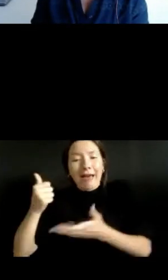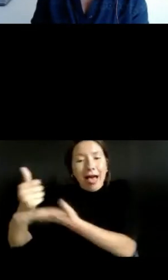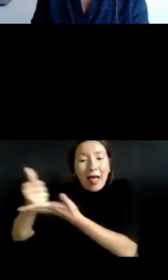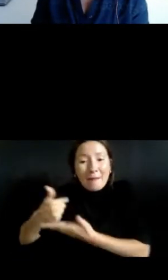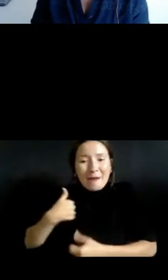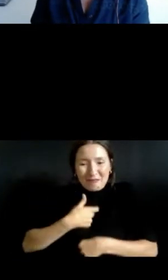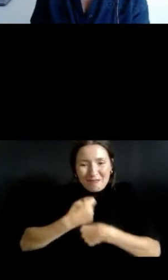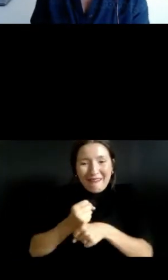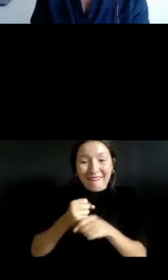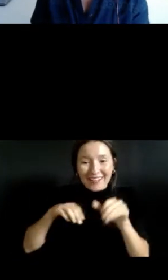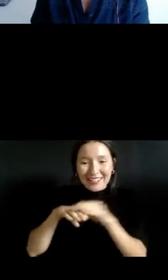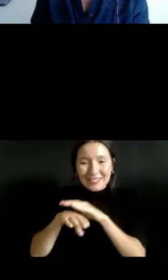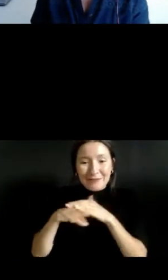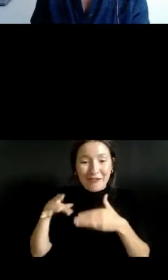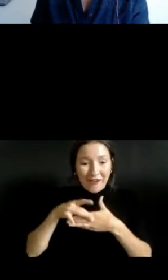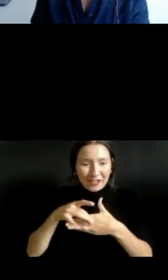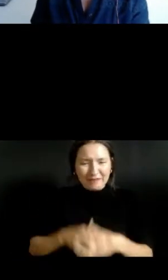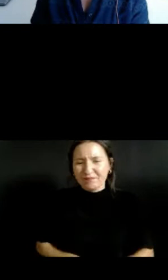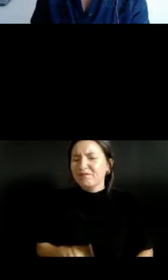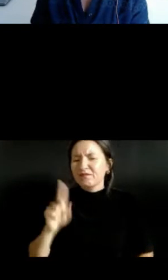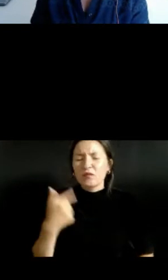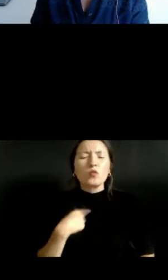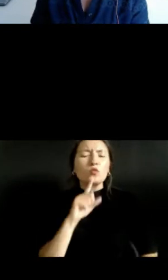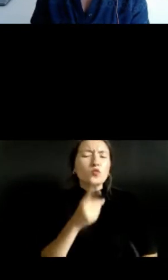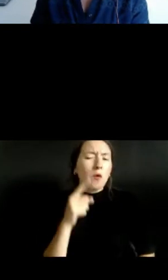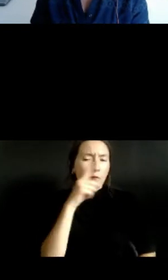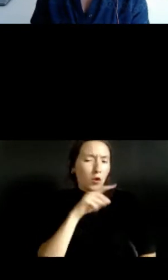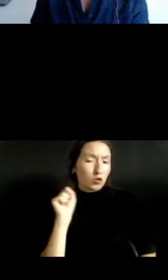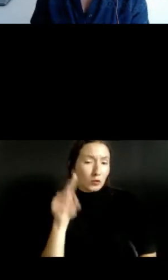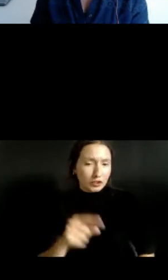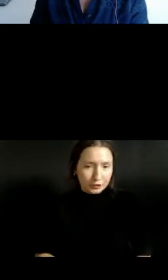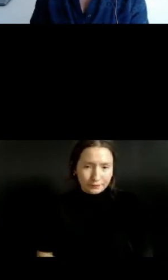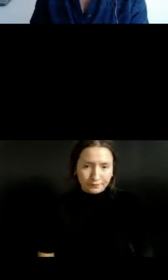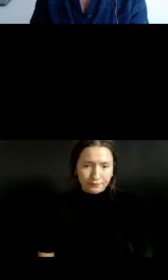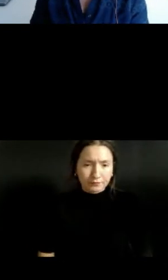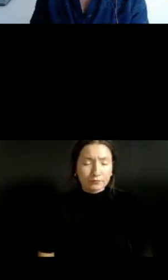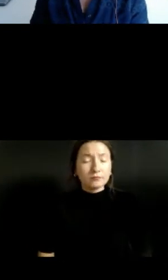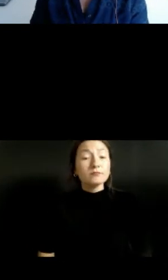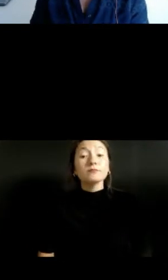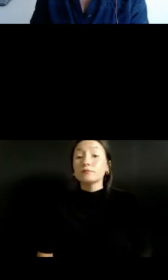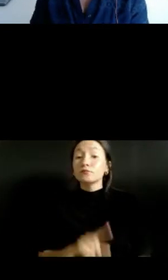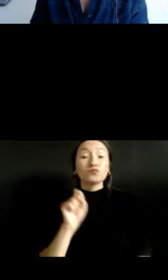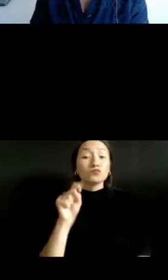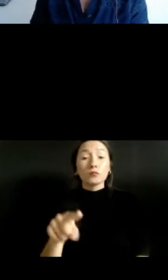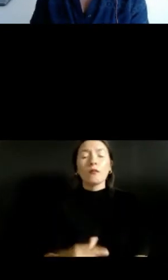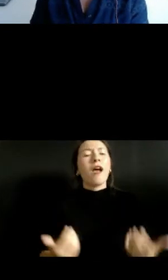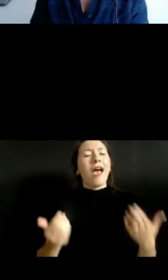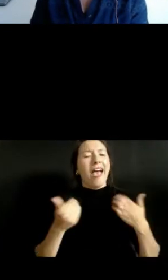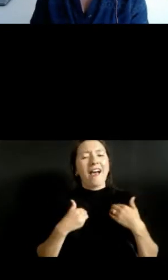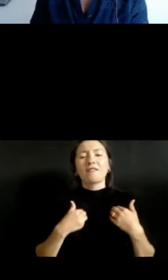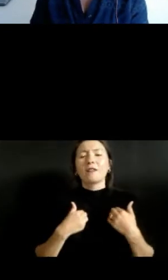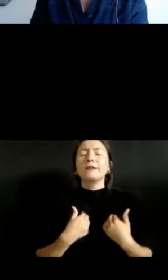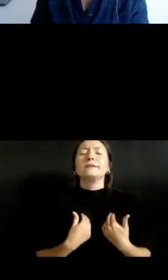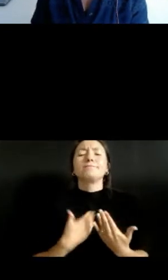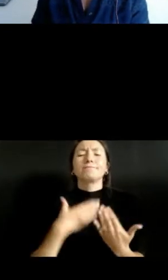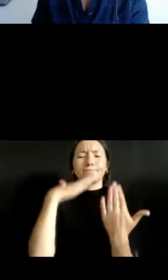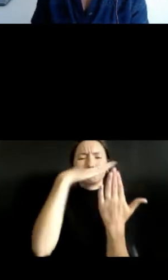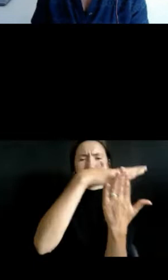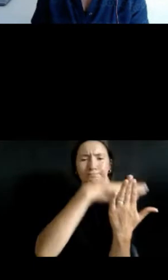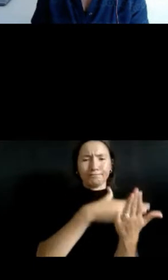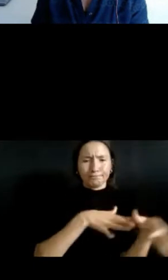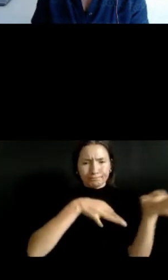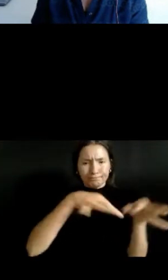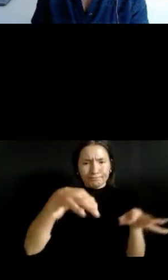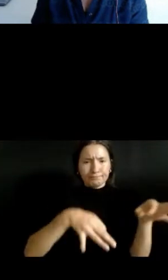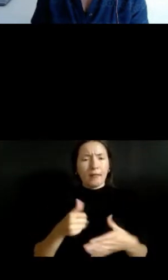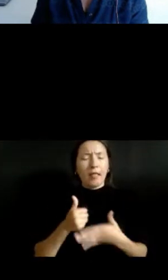the question is, there are guidelines to help providers make their authoring tools accessible. Do you think that's true or false?